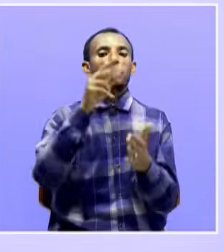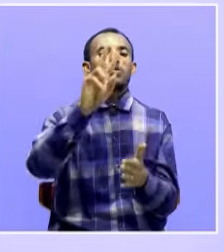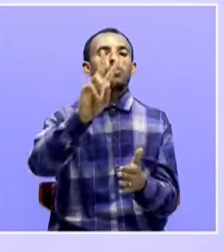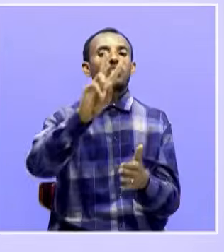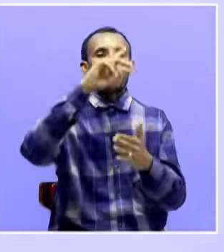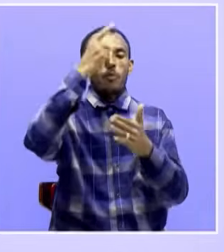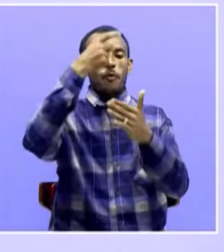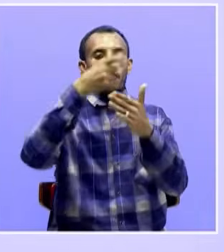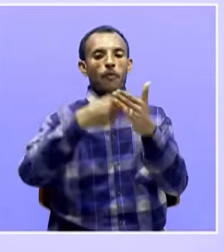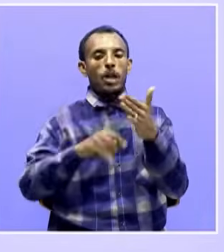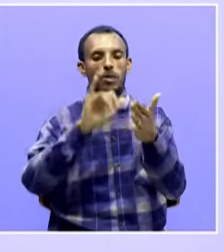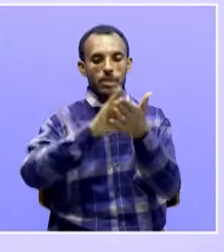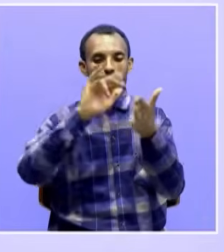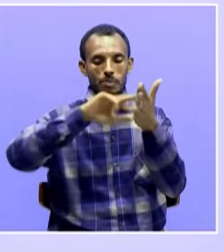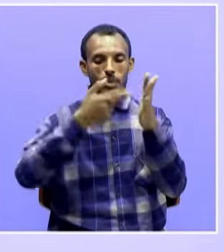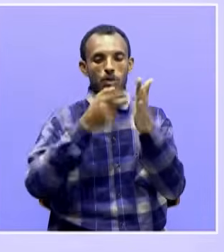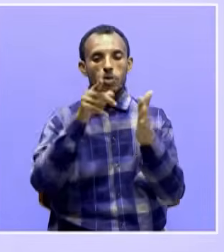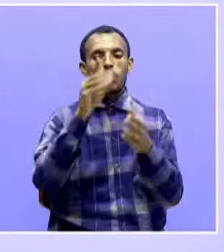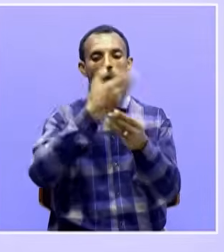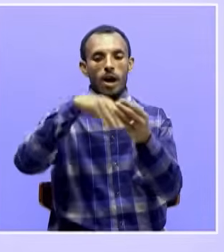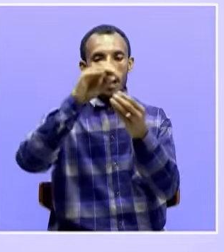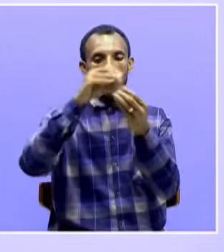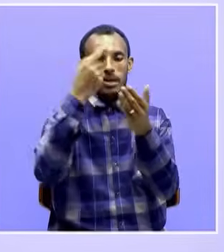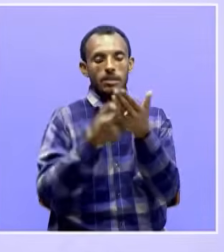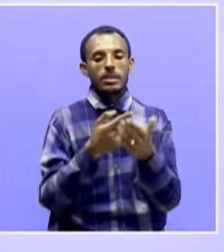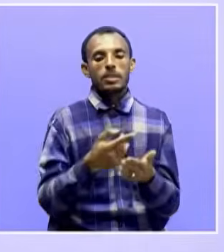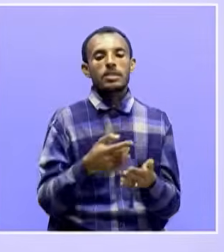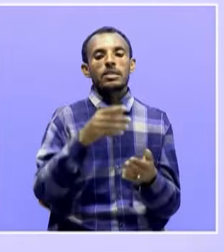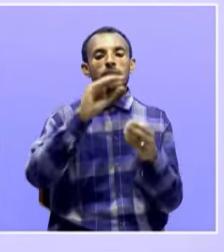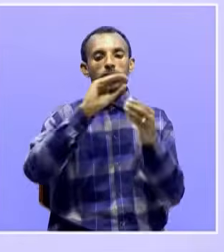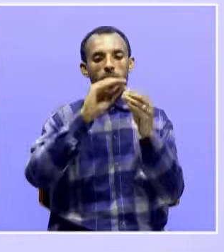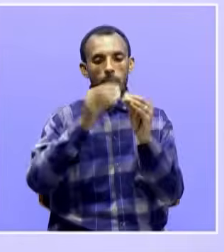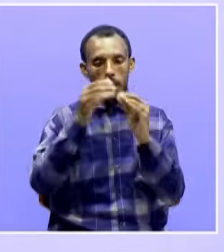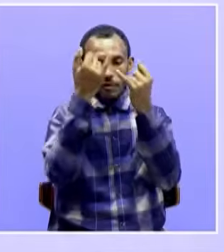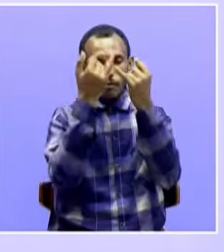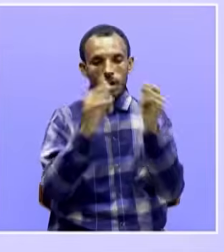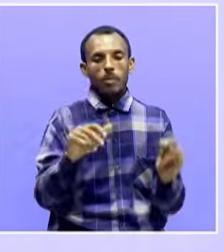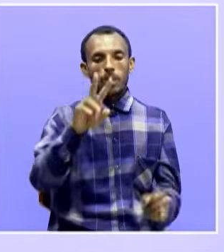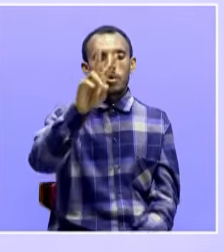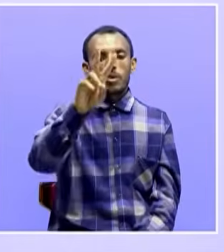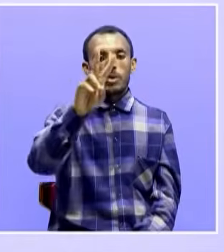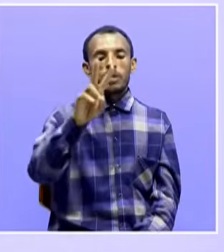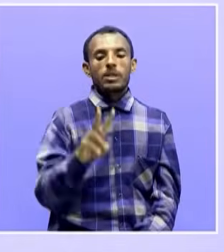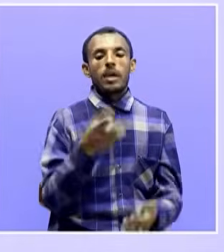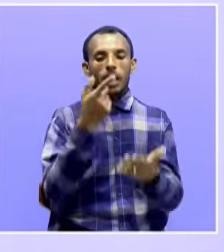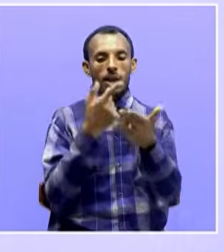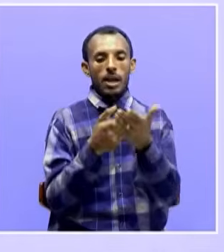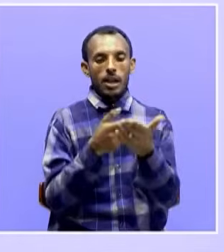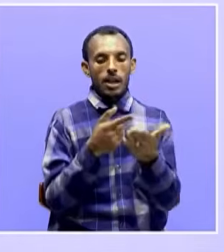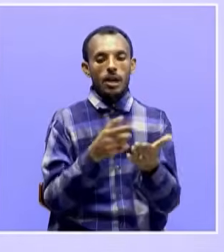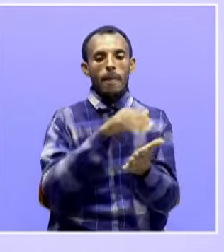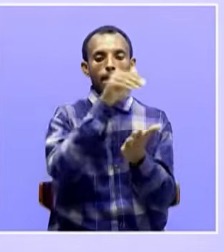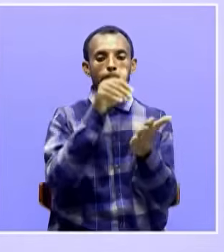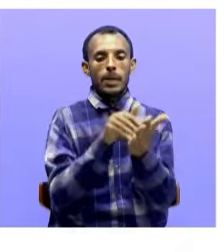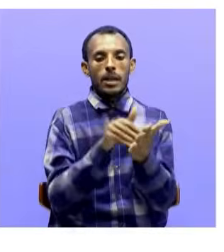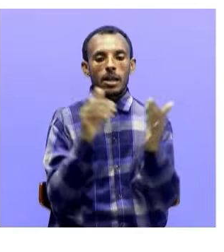values. That means you add these 2 data values and you divide by 2. Therefore, here,